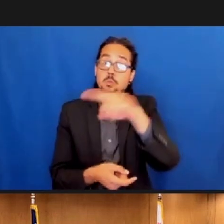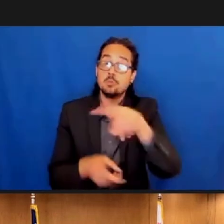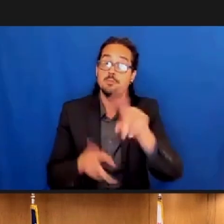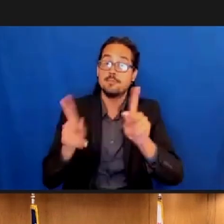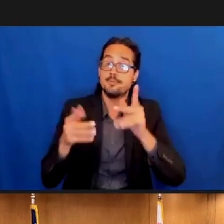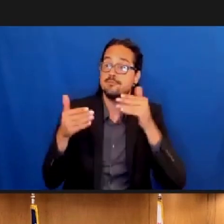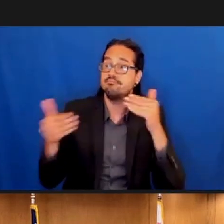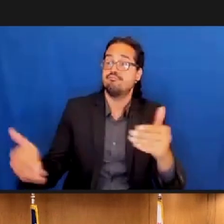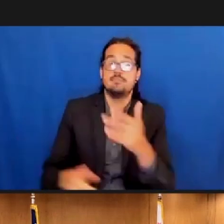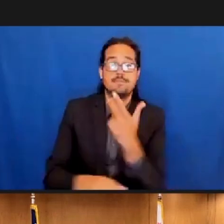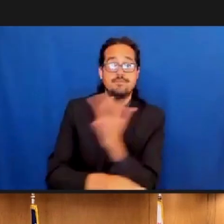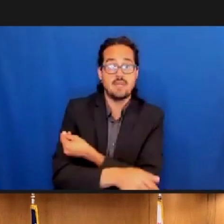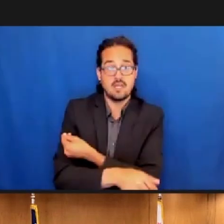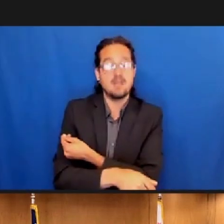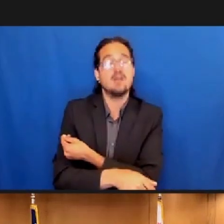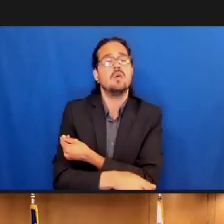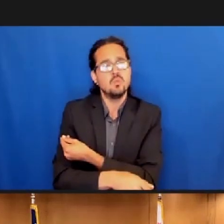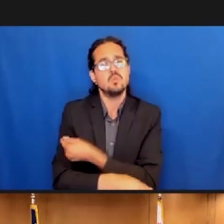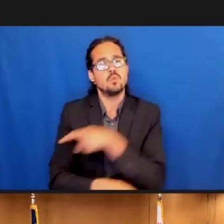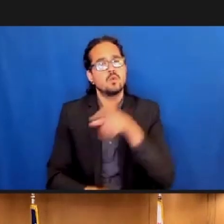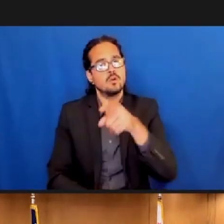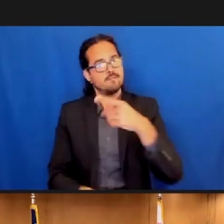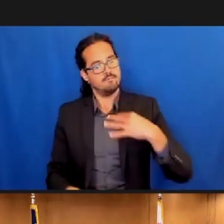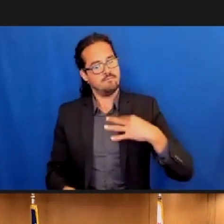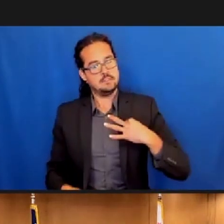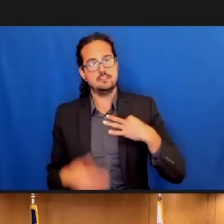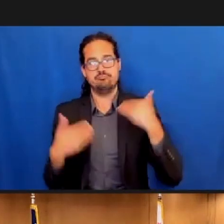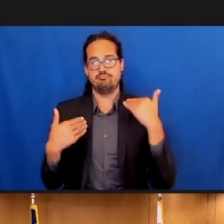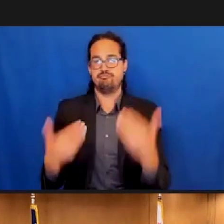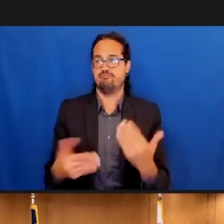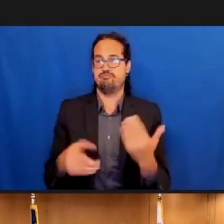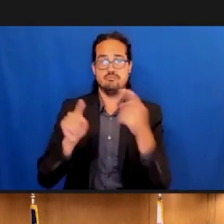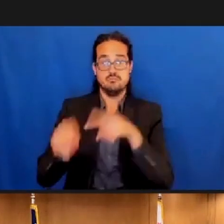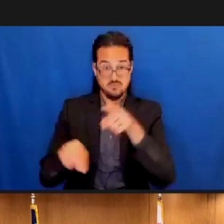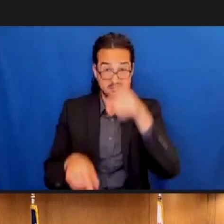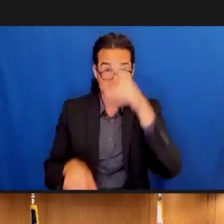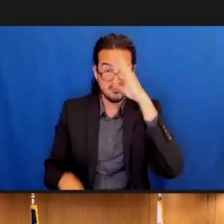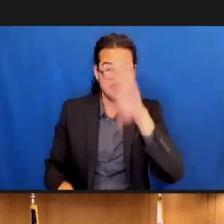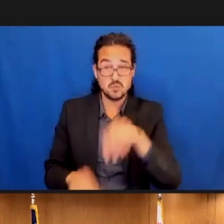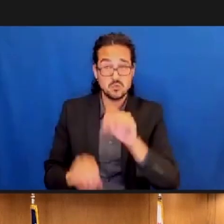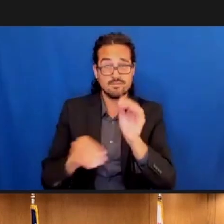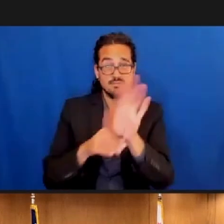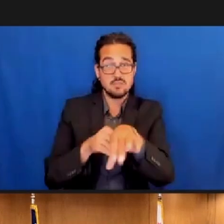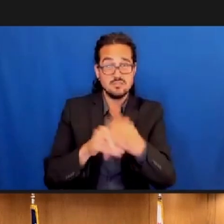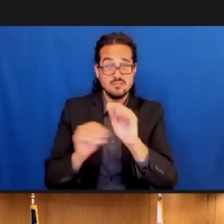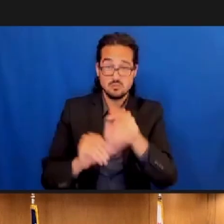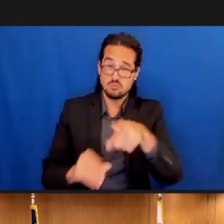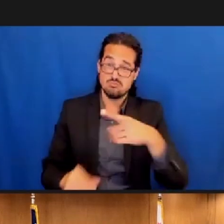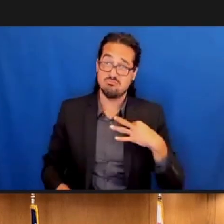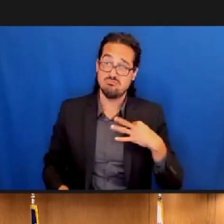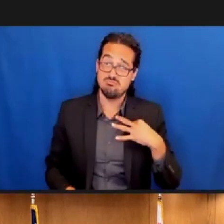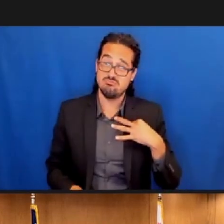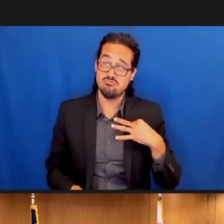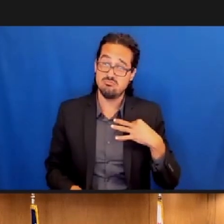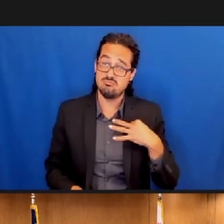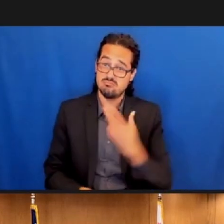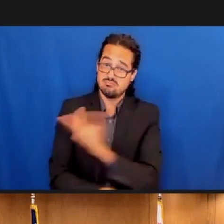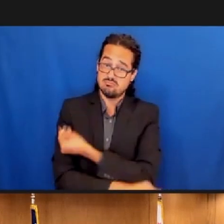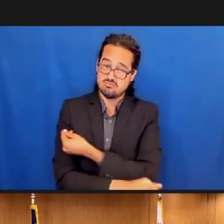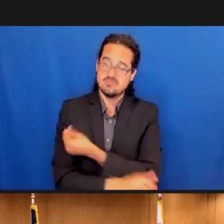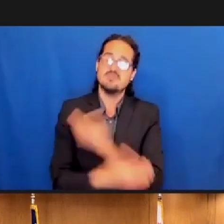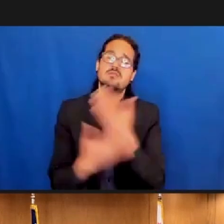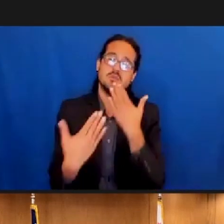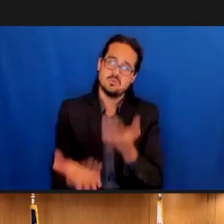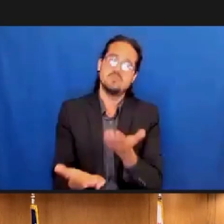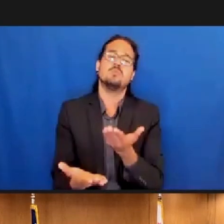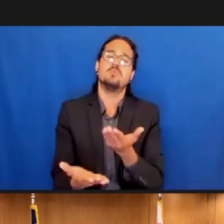efforts are going to position Marin on very strong footing to keep COVID-19 at bay. And keep